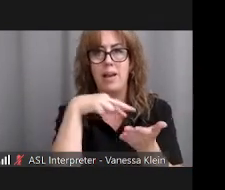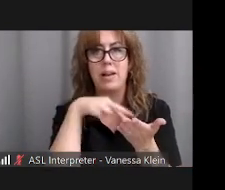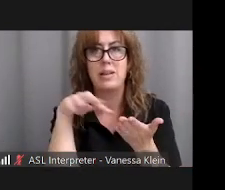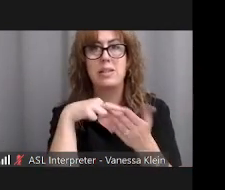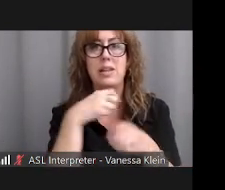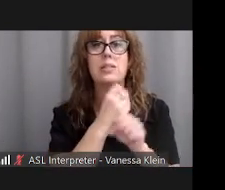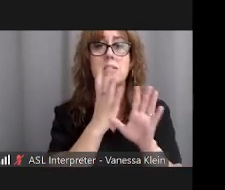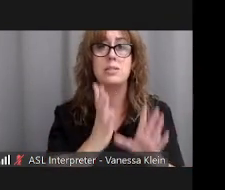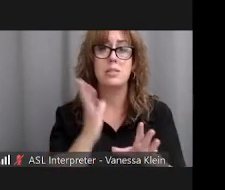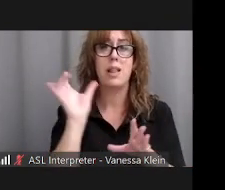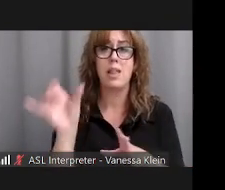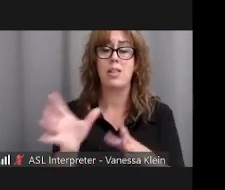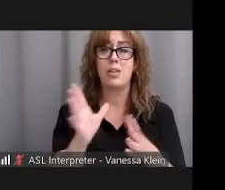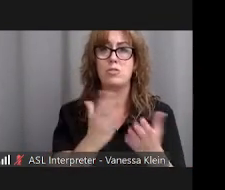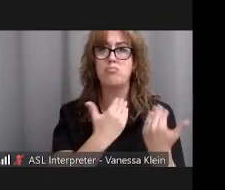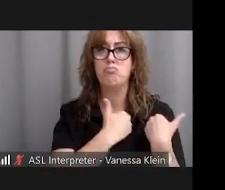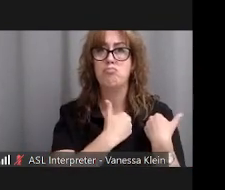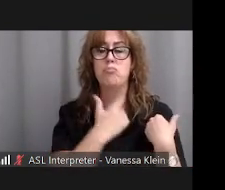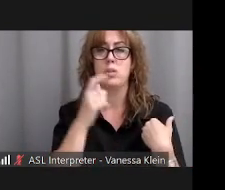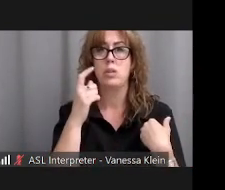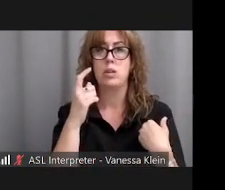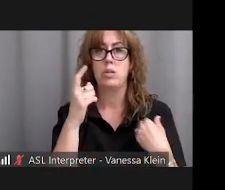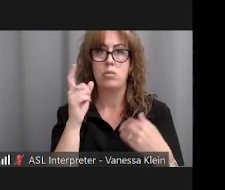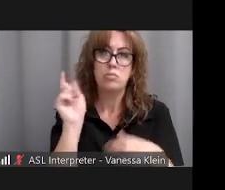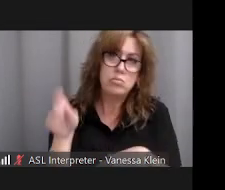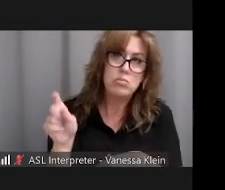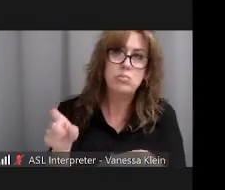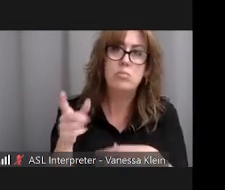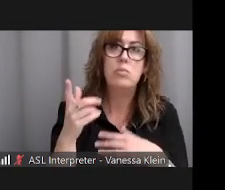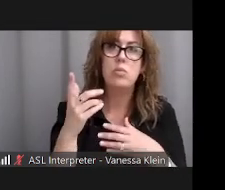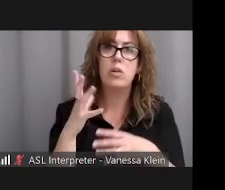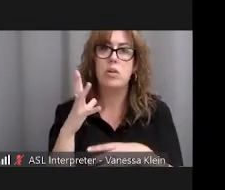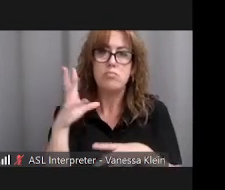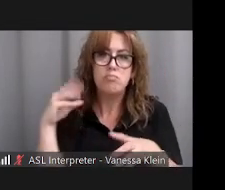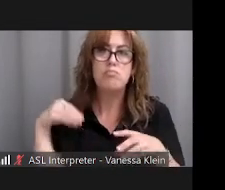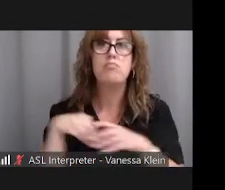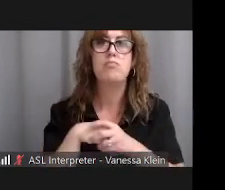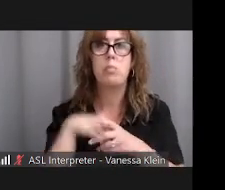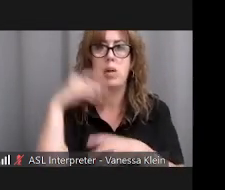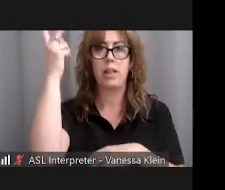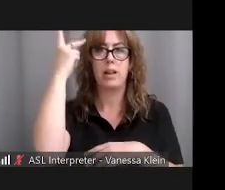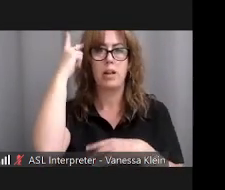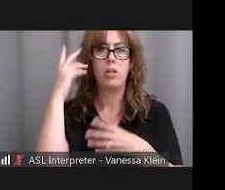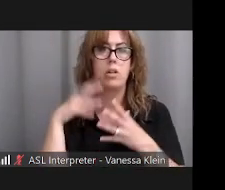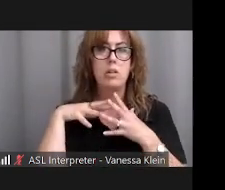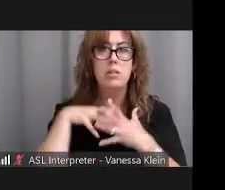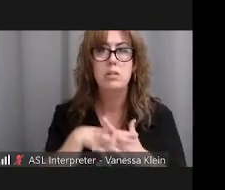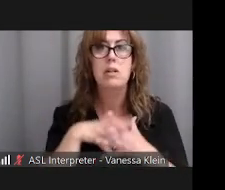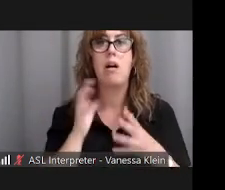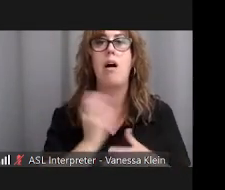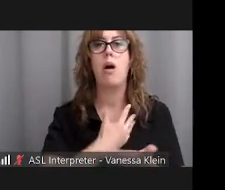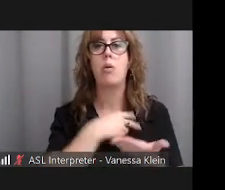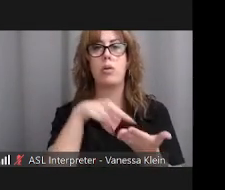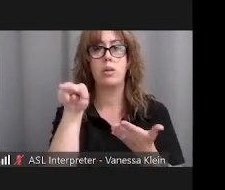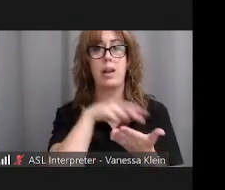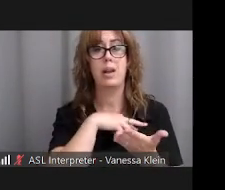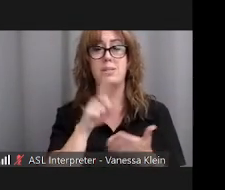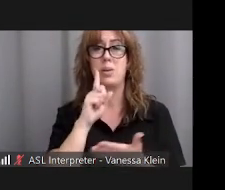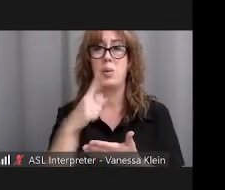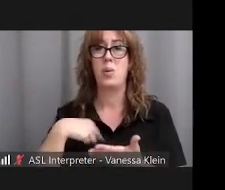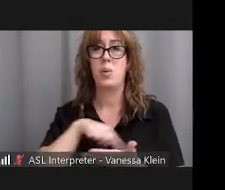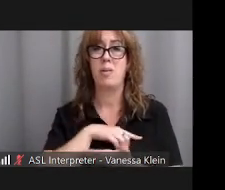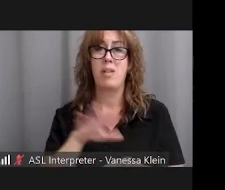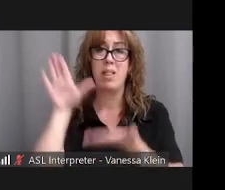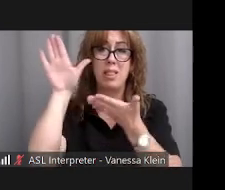political commentary. We ironically, in this time in particular, have even less freedom because we're not necessarily being given the opportunity to make the